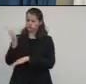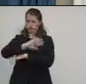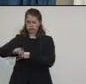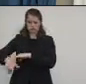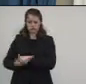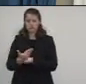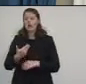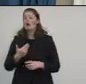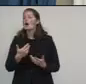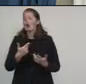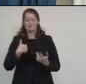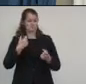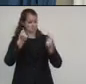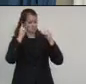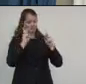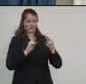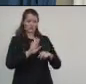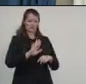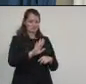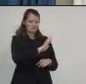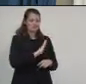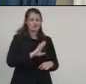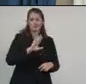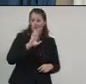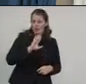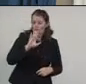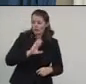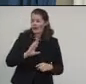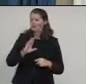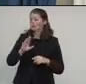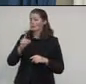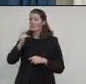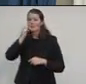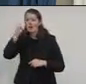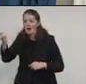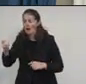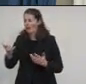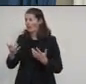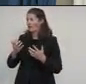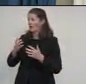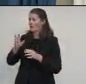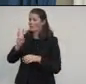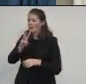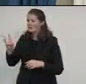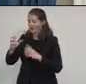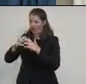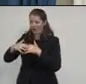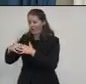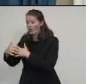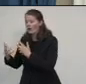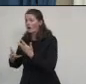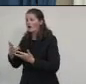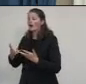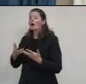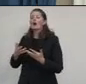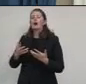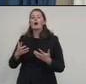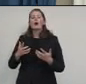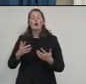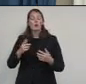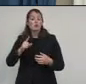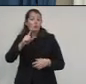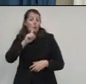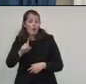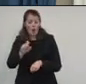best practices. I speak with those governors. I've already spoken to those governors before we joined the pact. What you've got to understand is a lot of the tourists we have